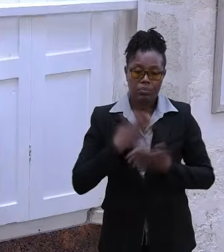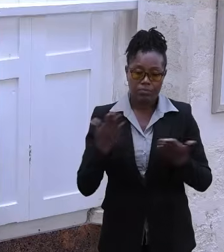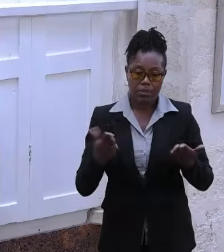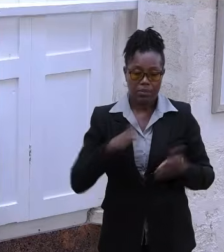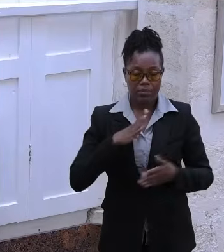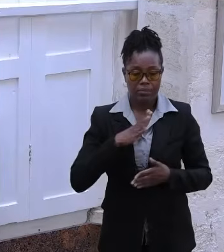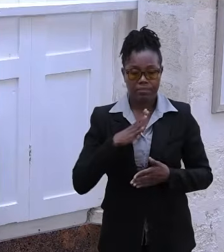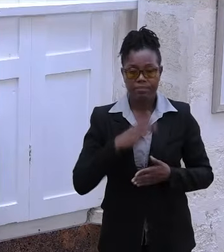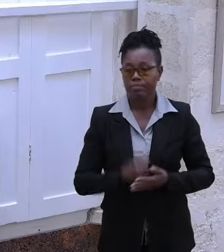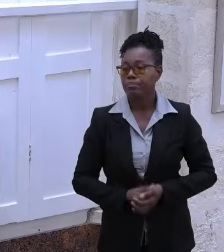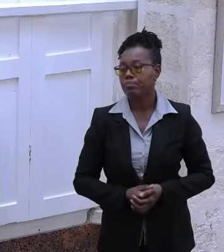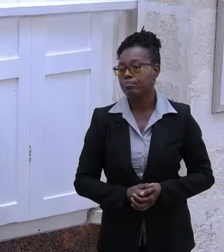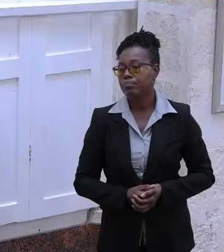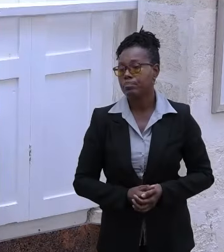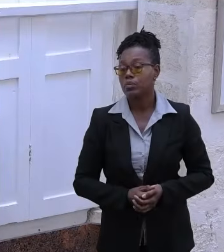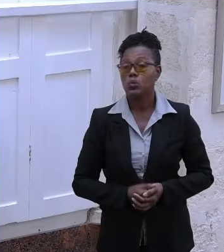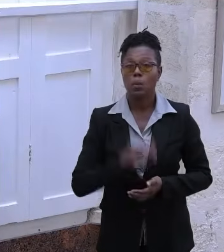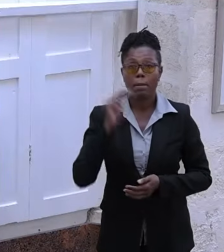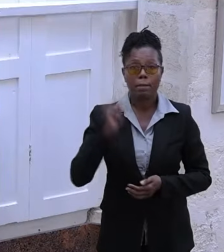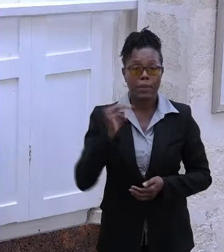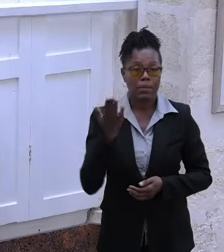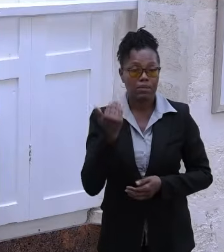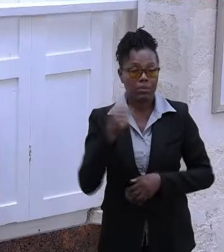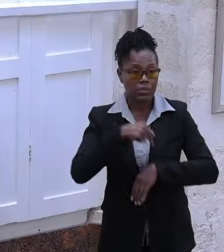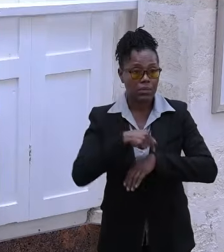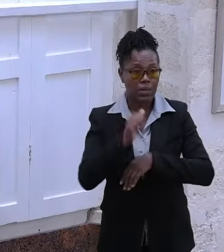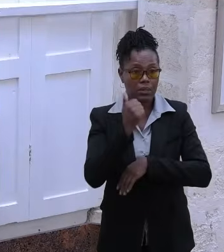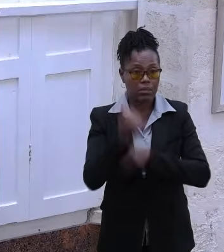that. So Monday the 15th, 10 a.m.,